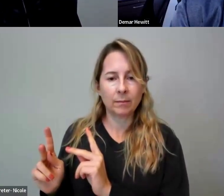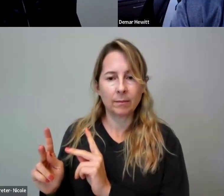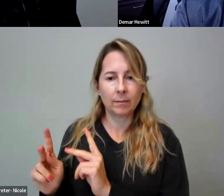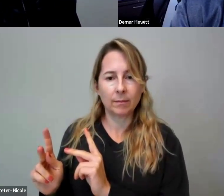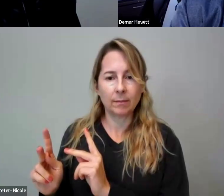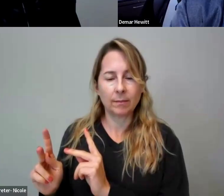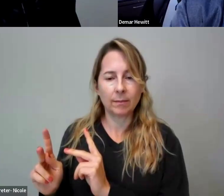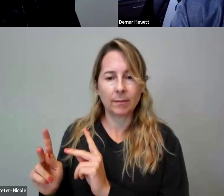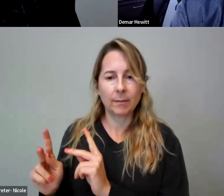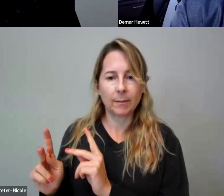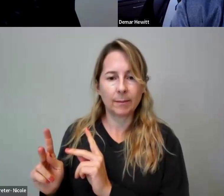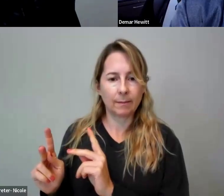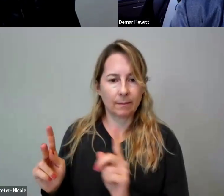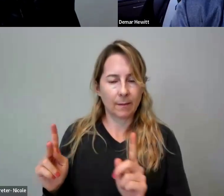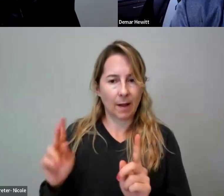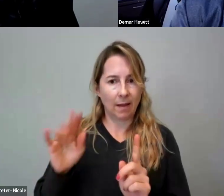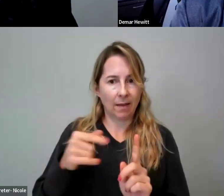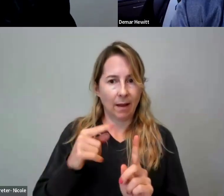economic difficulties,